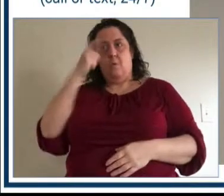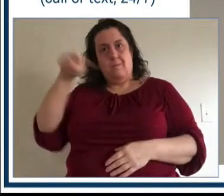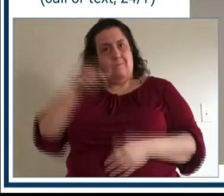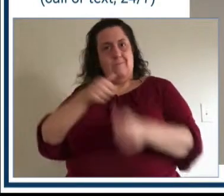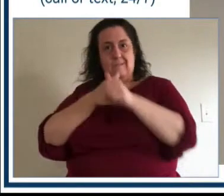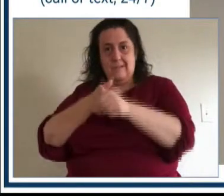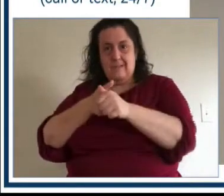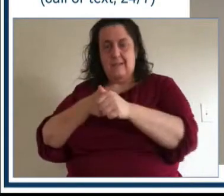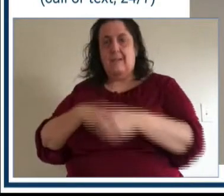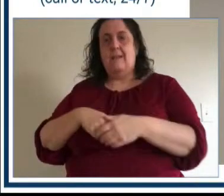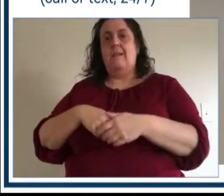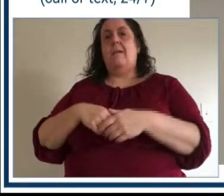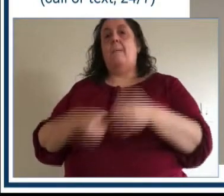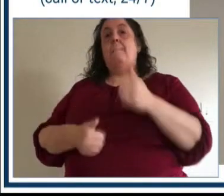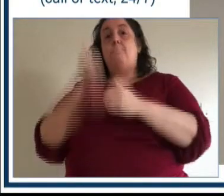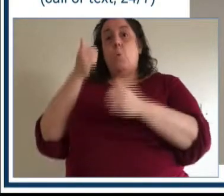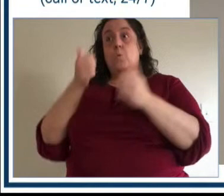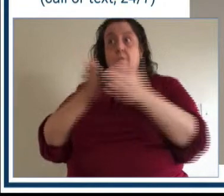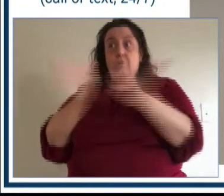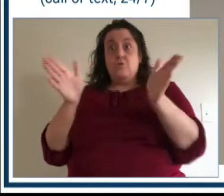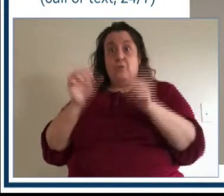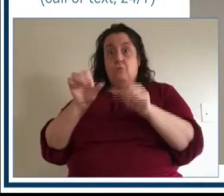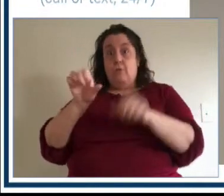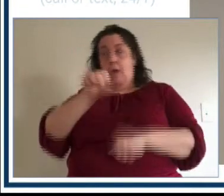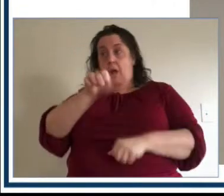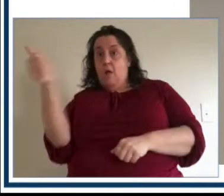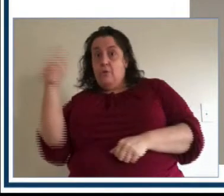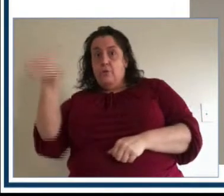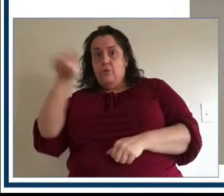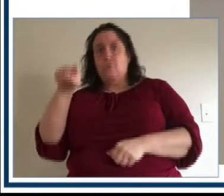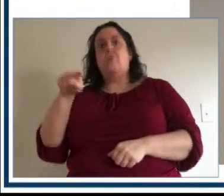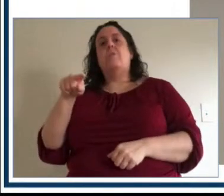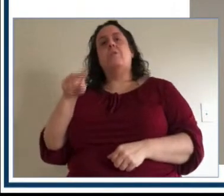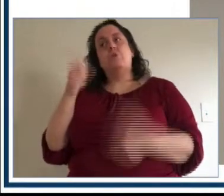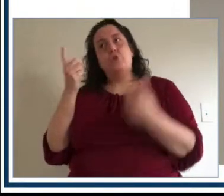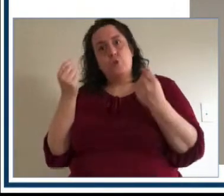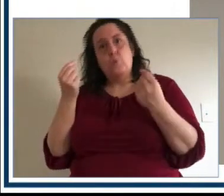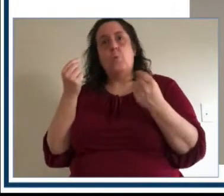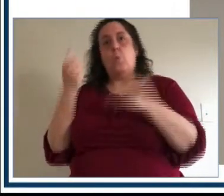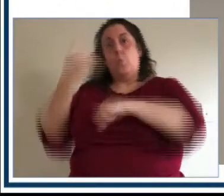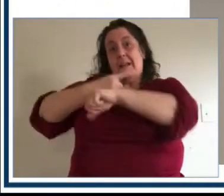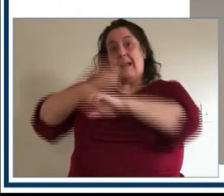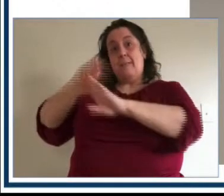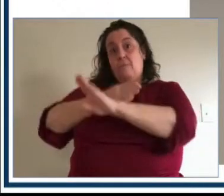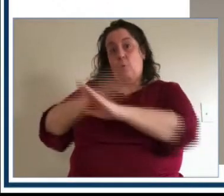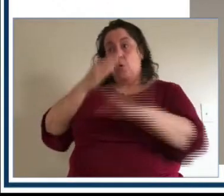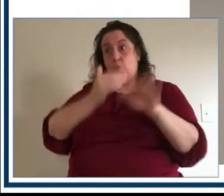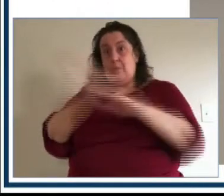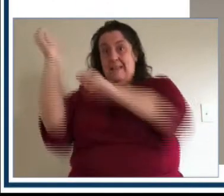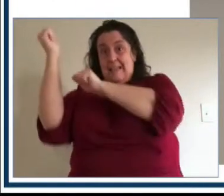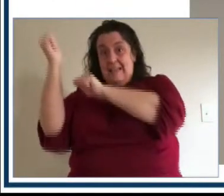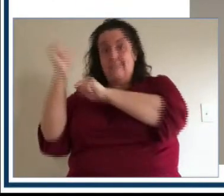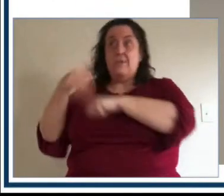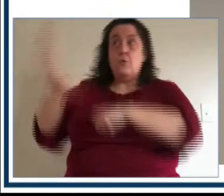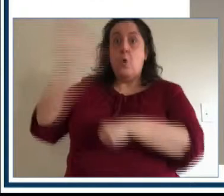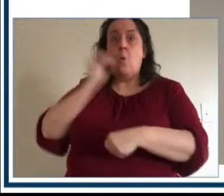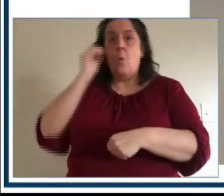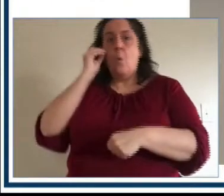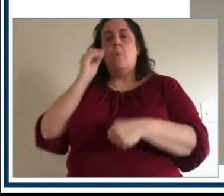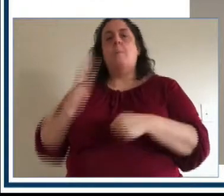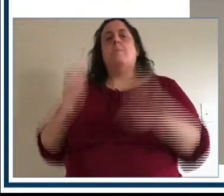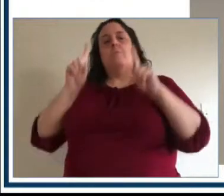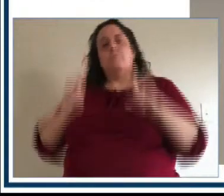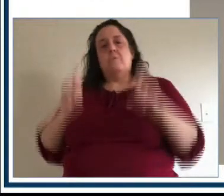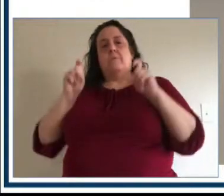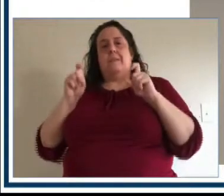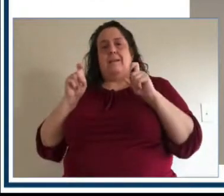we're strongly asking them that they do a rapid test in the day before they leave to go home. They do a rapid test and don't travel